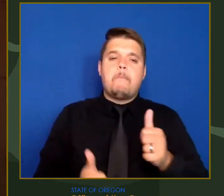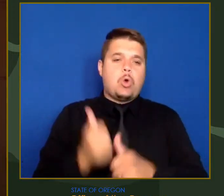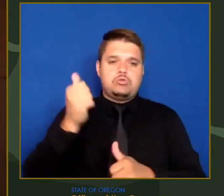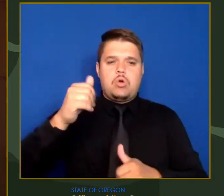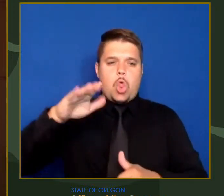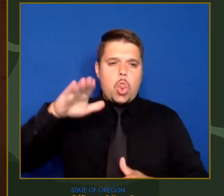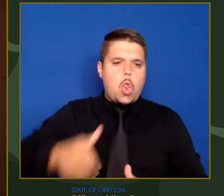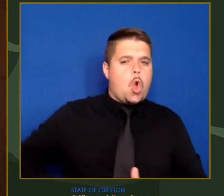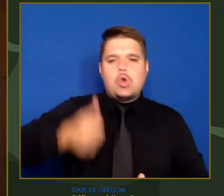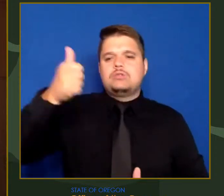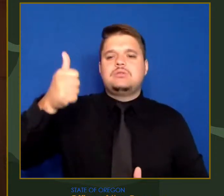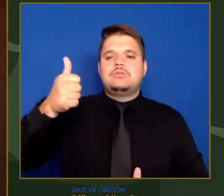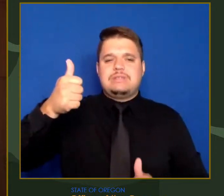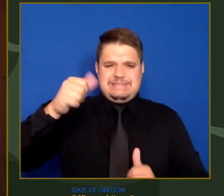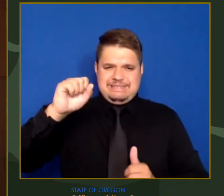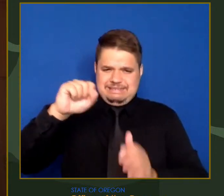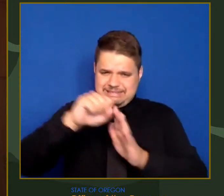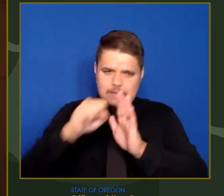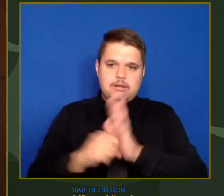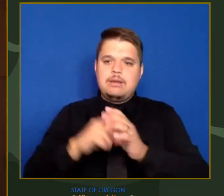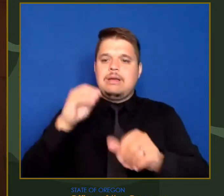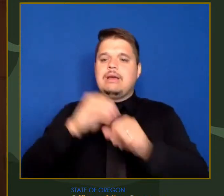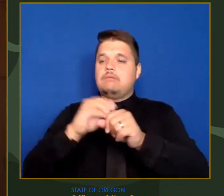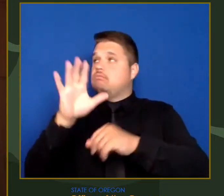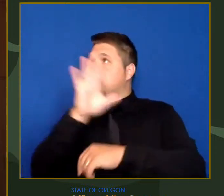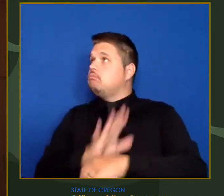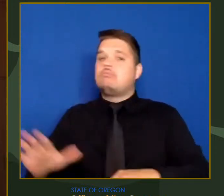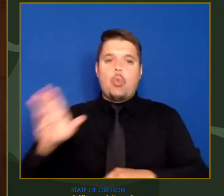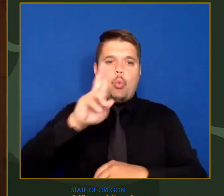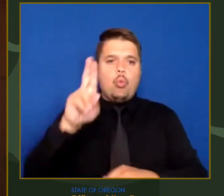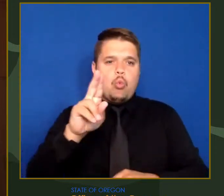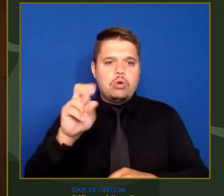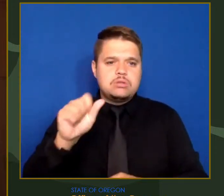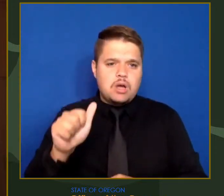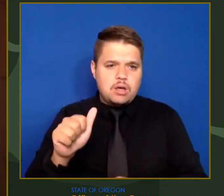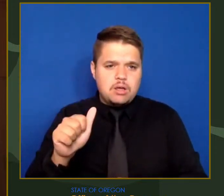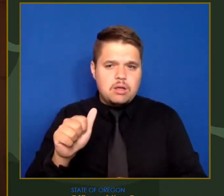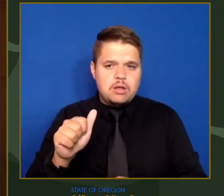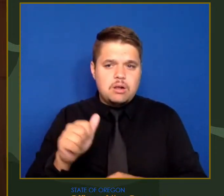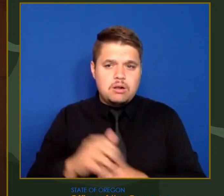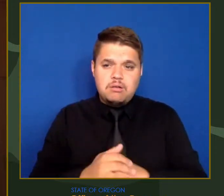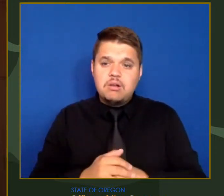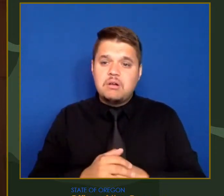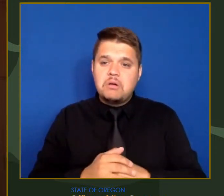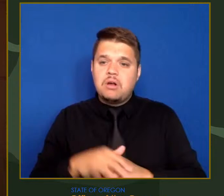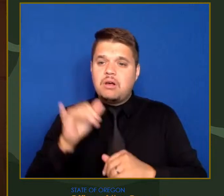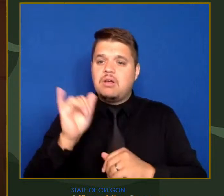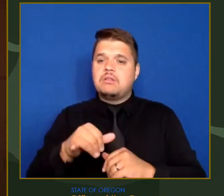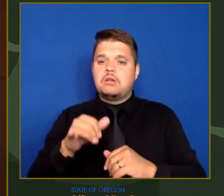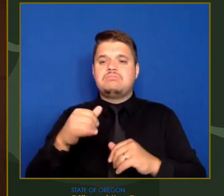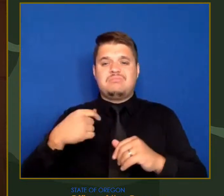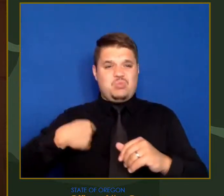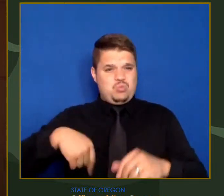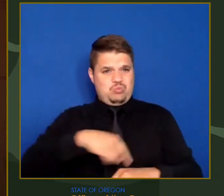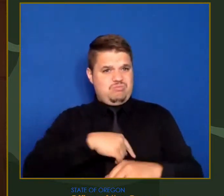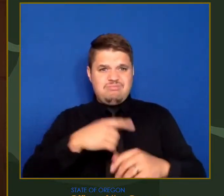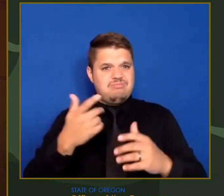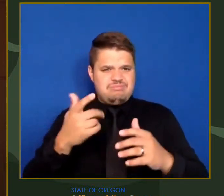country. That would not have happened without our partners in the business community. Thank you, Governor